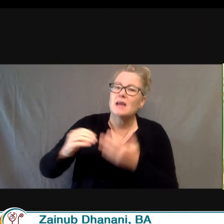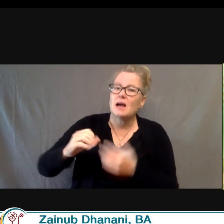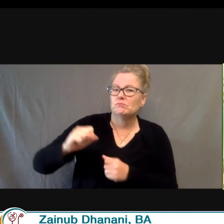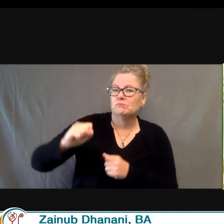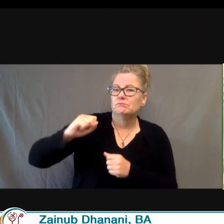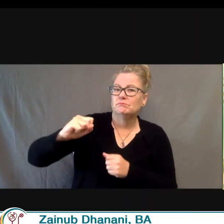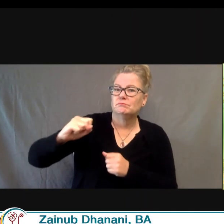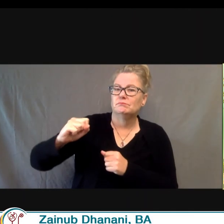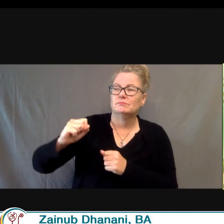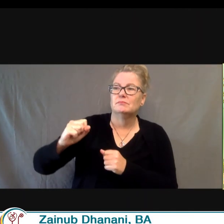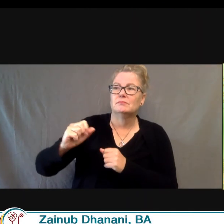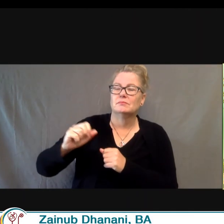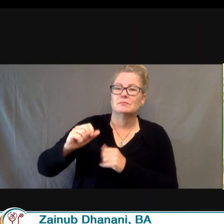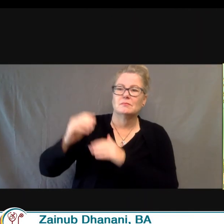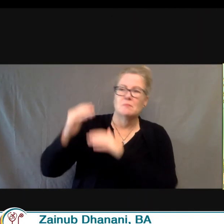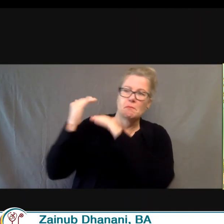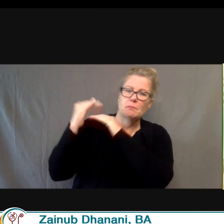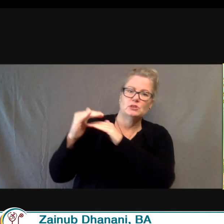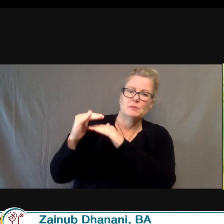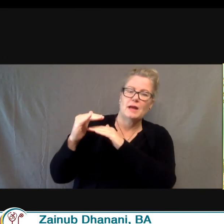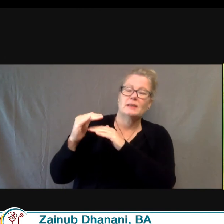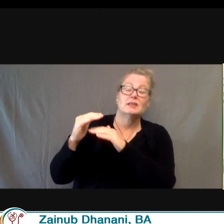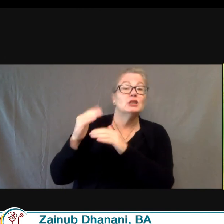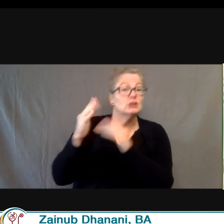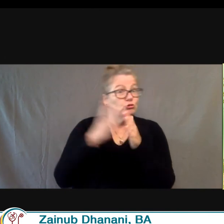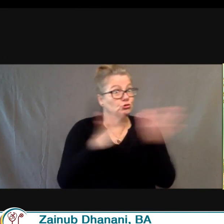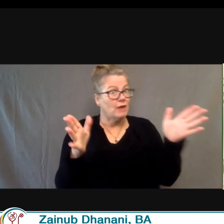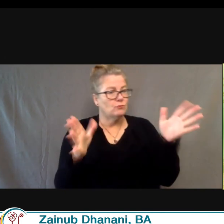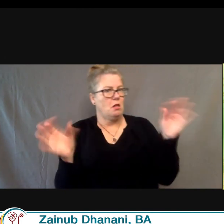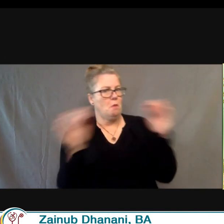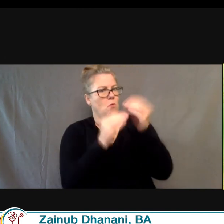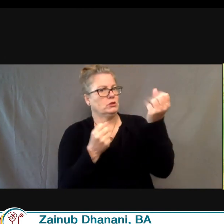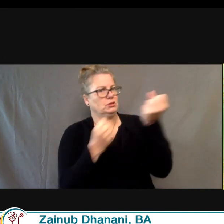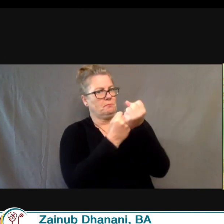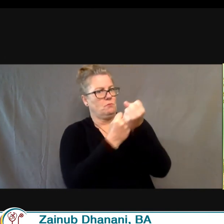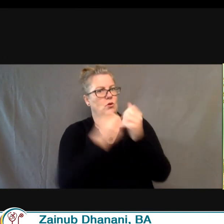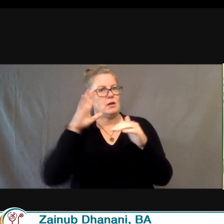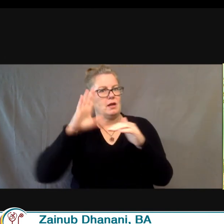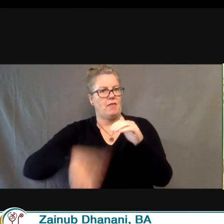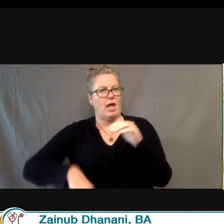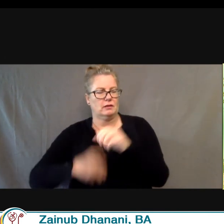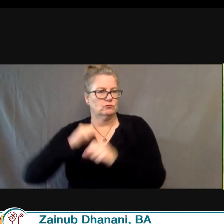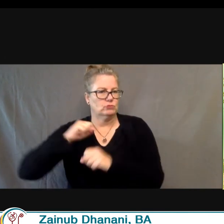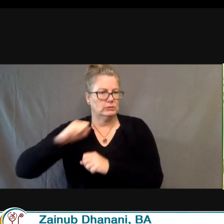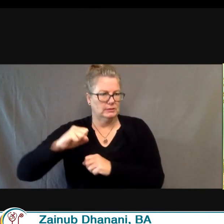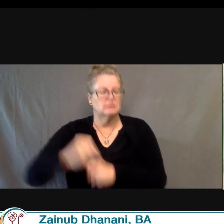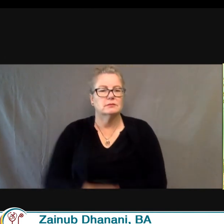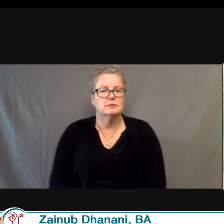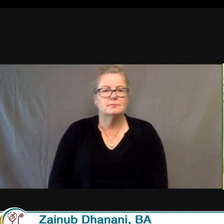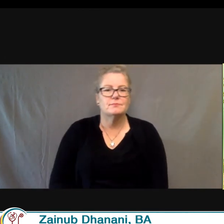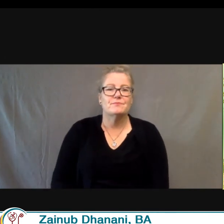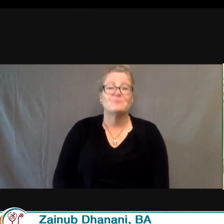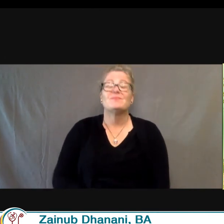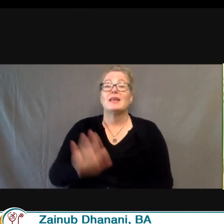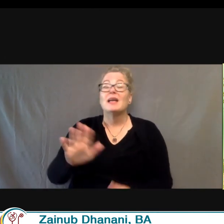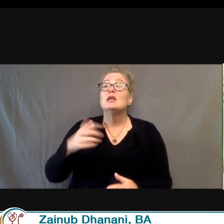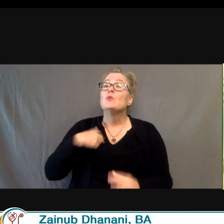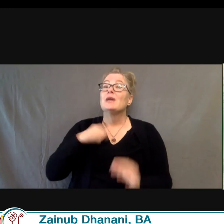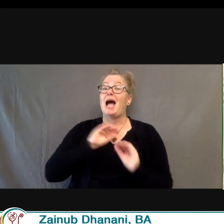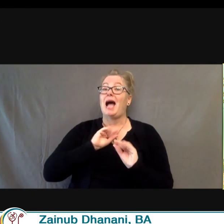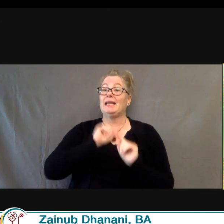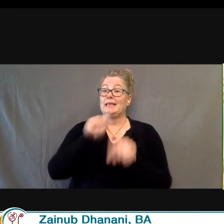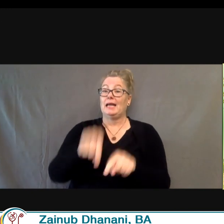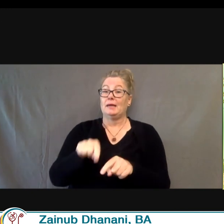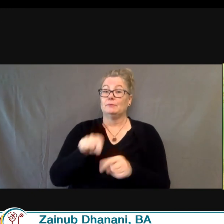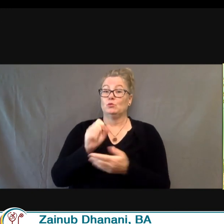large, there's more support than pushback, and I will say that. And I'll also give a little bit of context. When I came to Stanford in 2018 as a medical